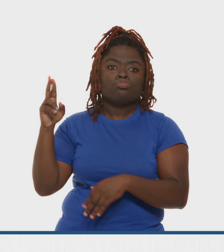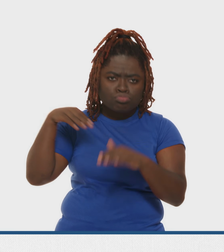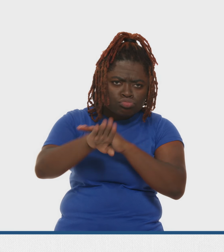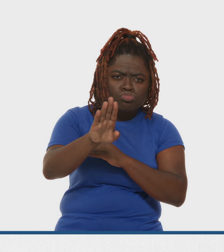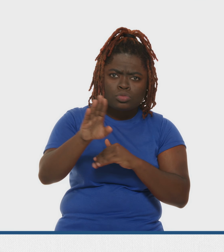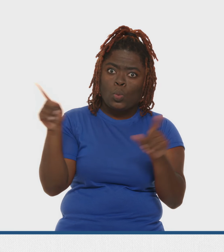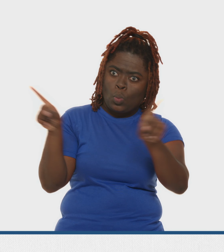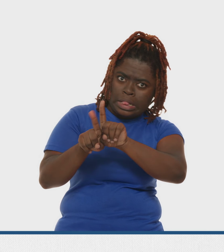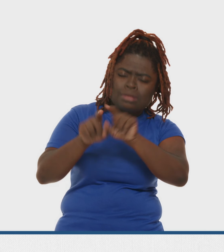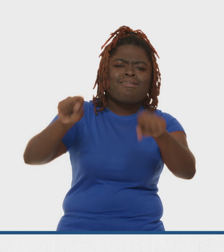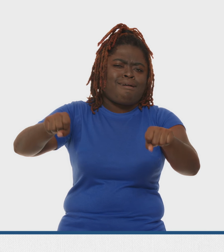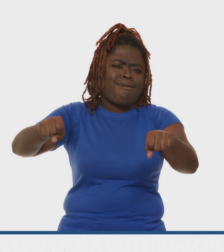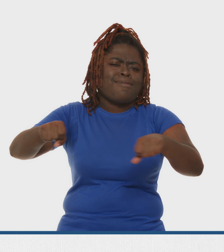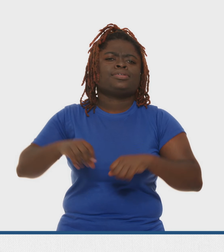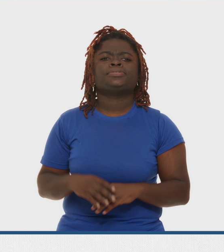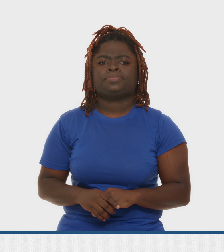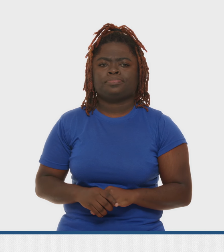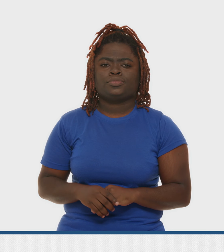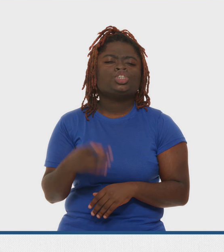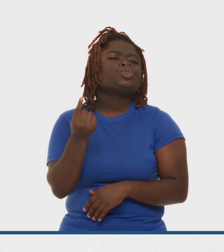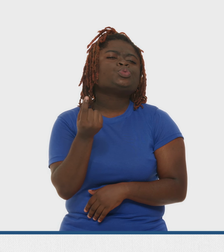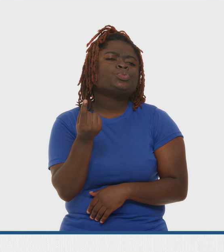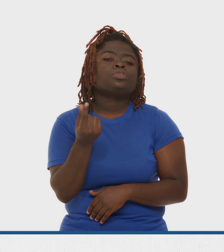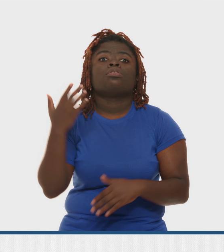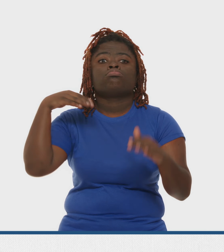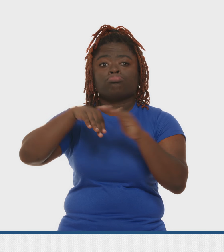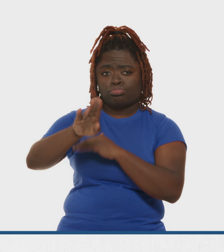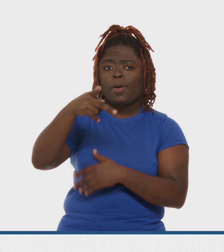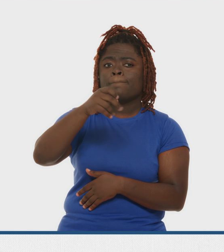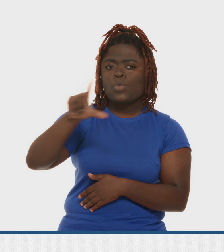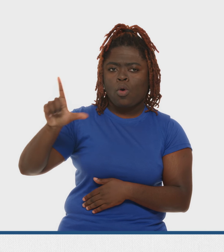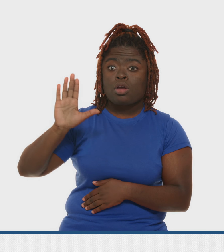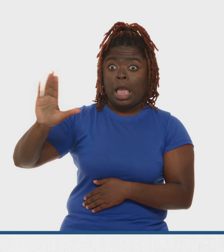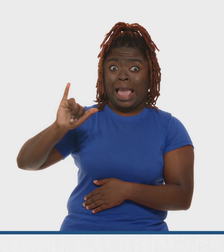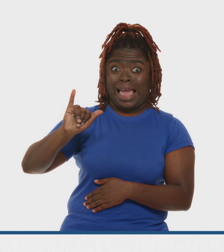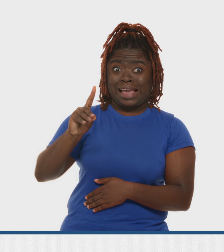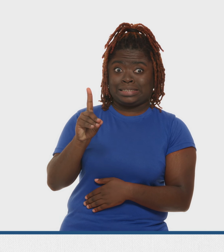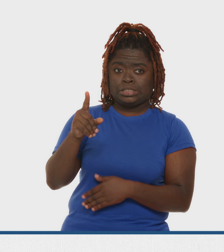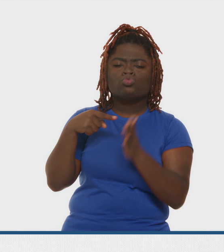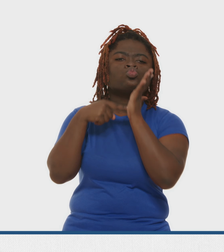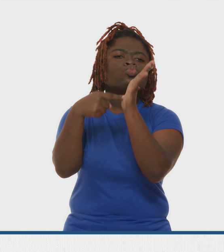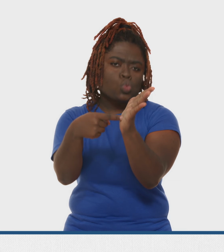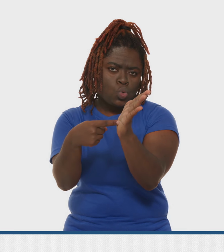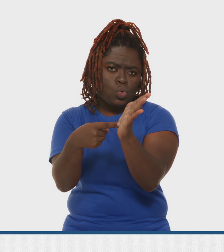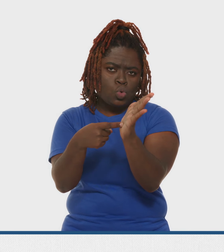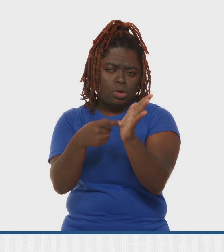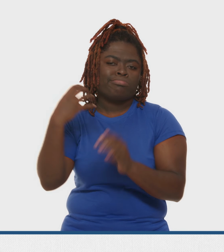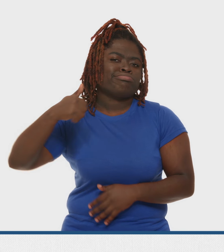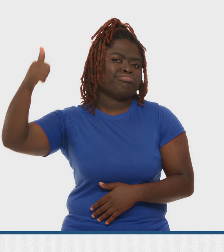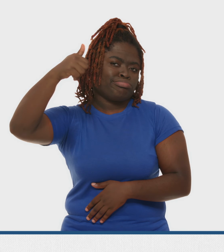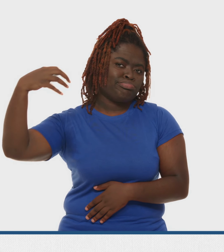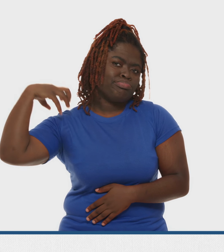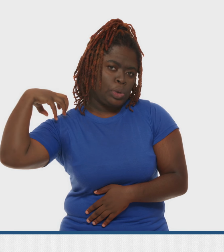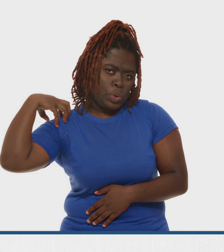Step 1. Both the elector and the assistant are to approach the presiding officer or poll clerk. The elector is to present his